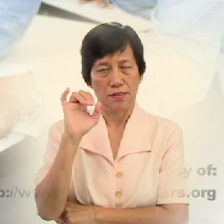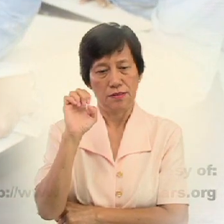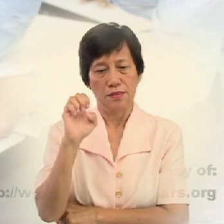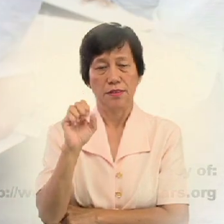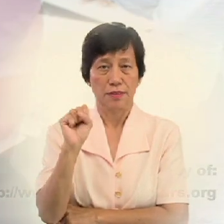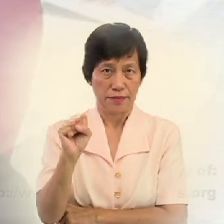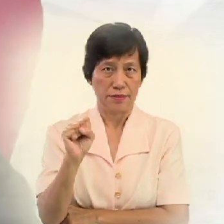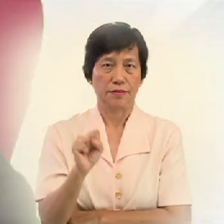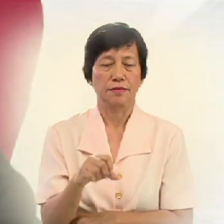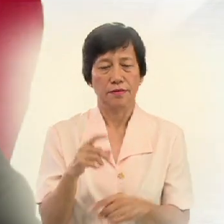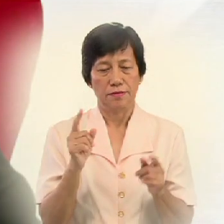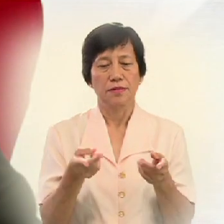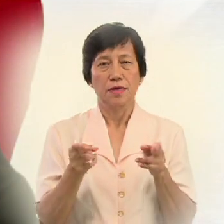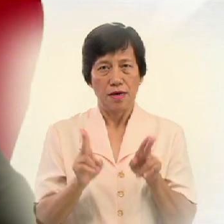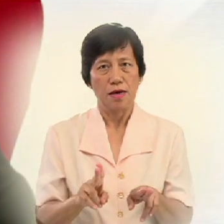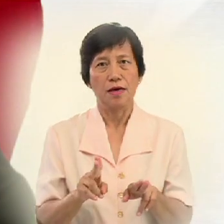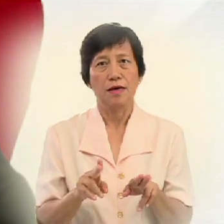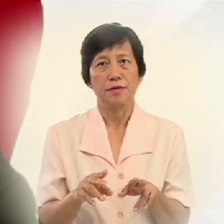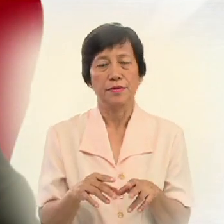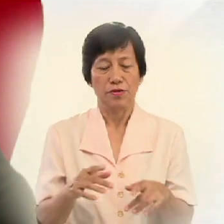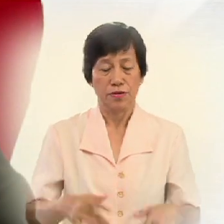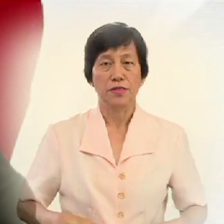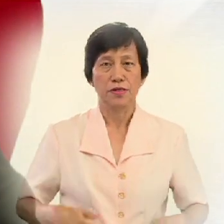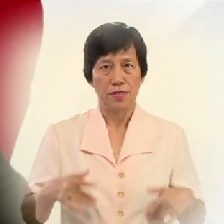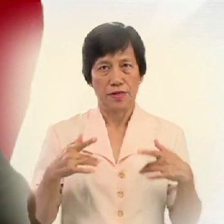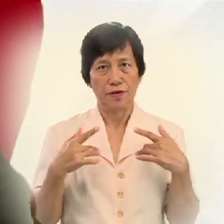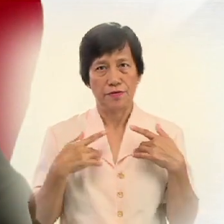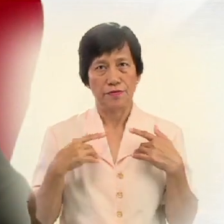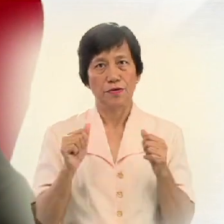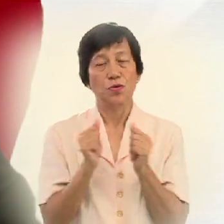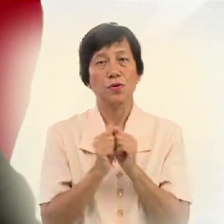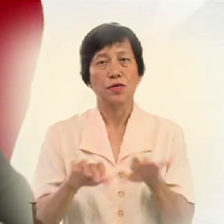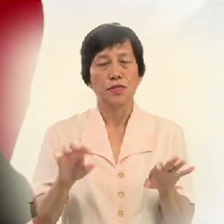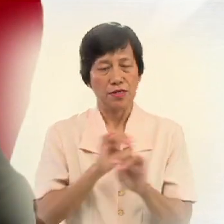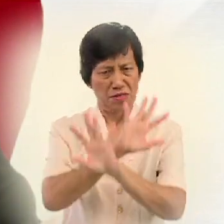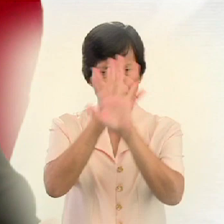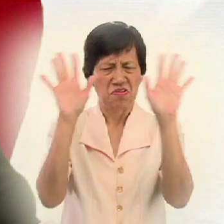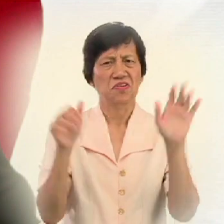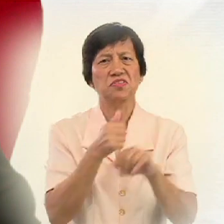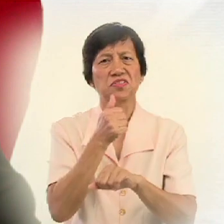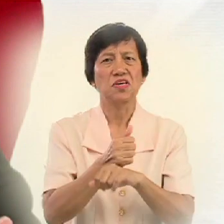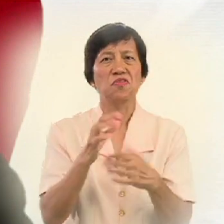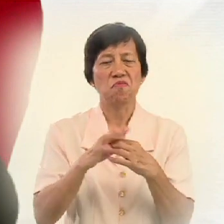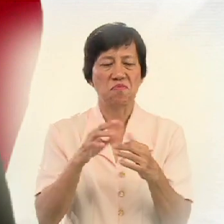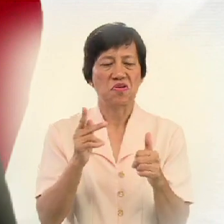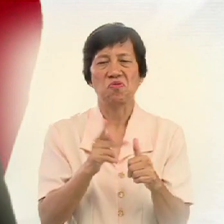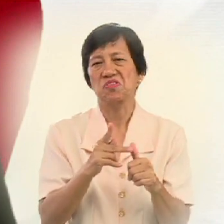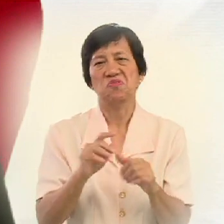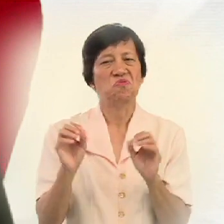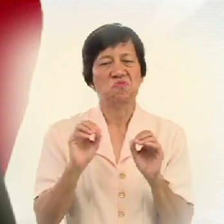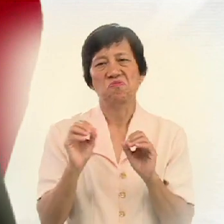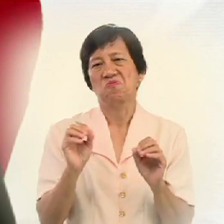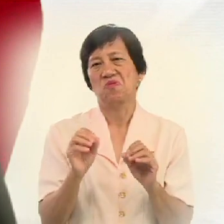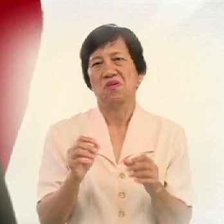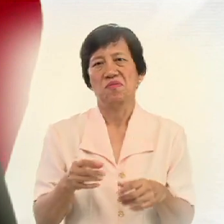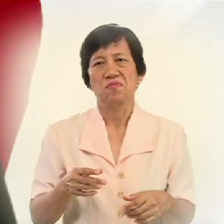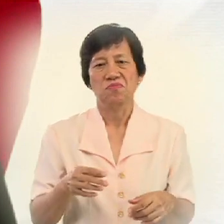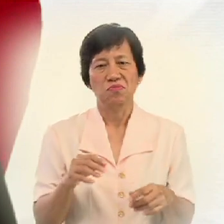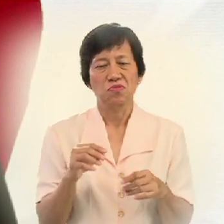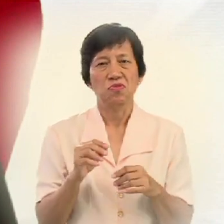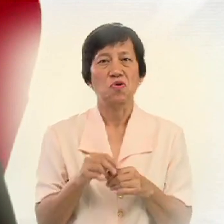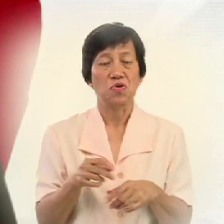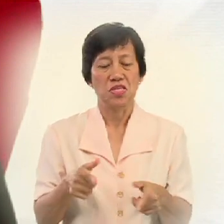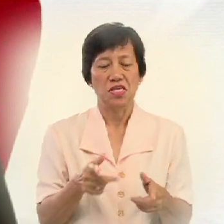our lifetime. Without a clear set of priorities, then we will have no direction in life. In